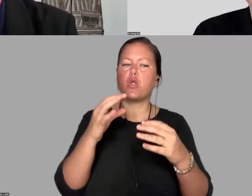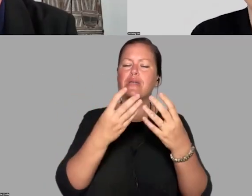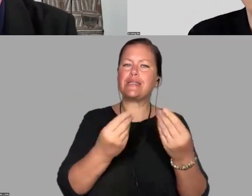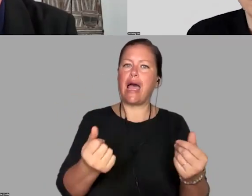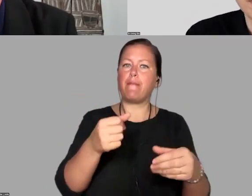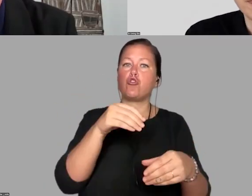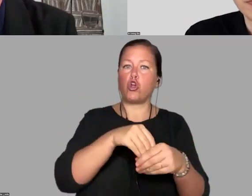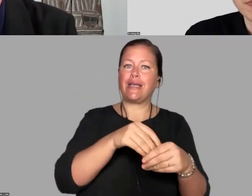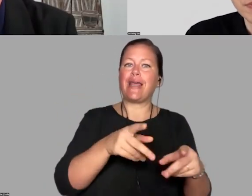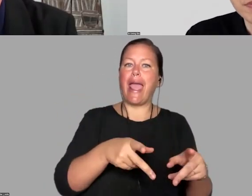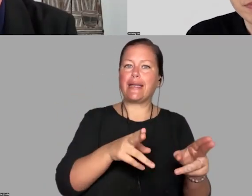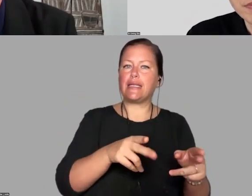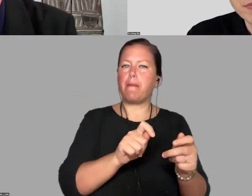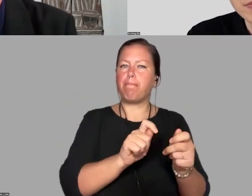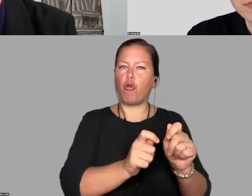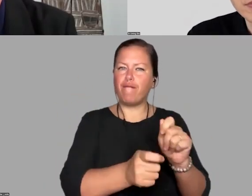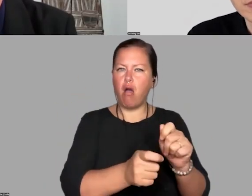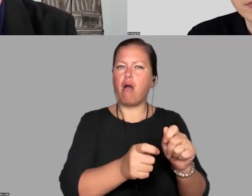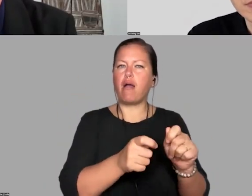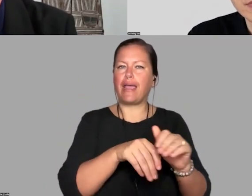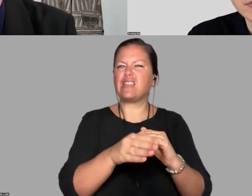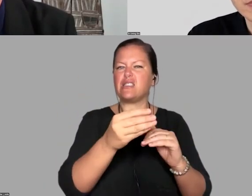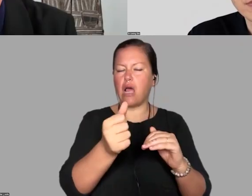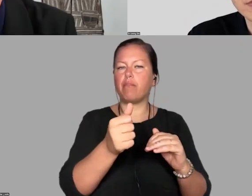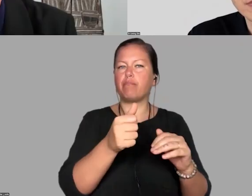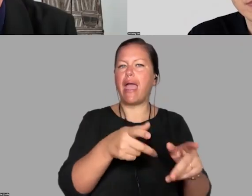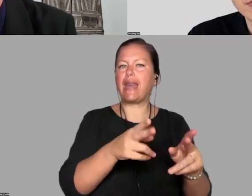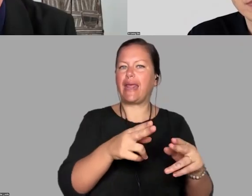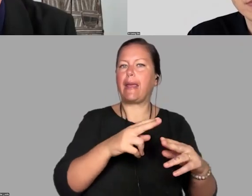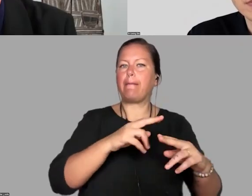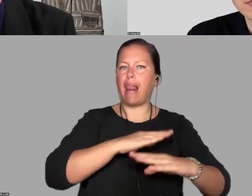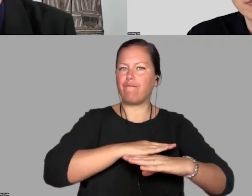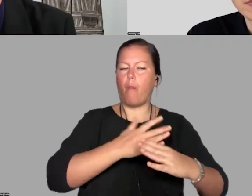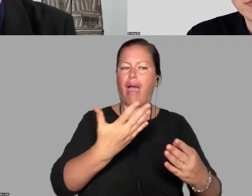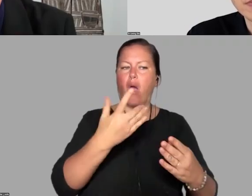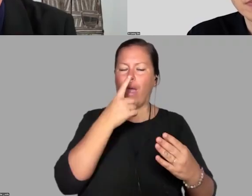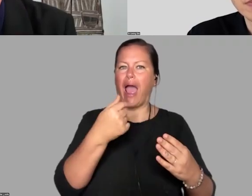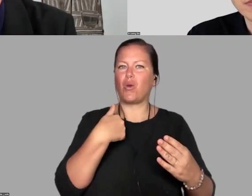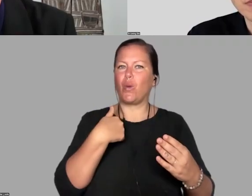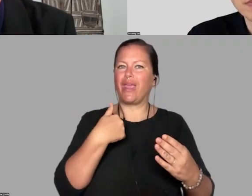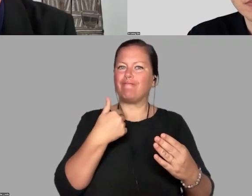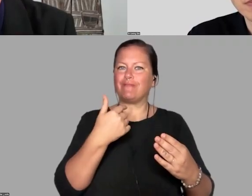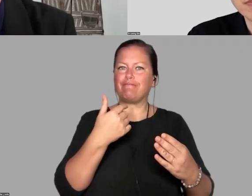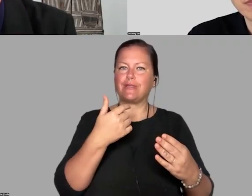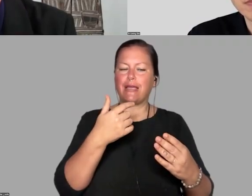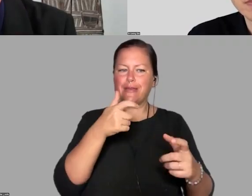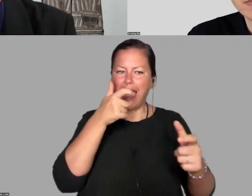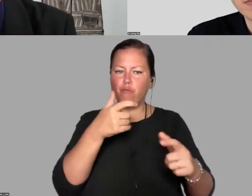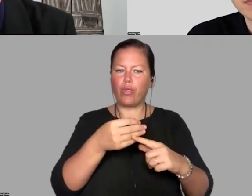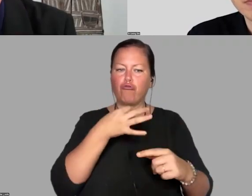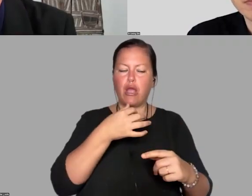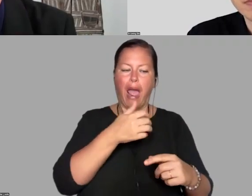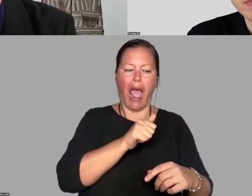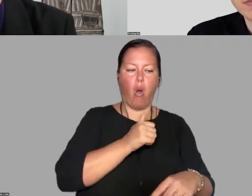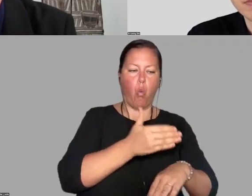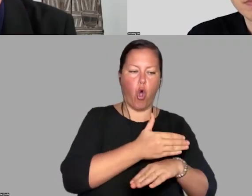being edited and modified in some various editing platforms, how can we mitigate the risk that our work we've created from being used